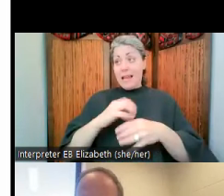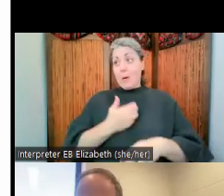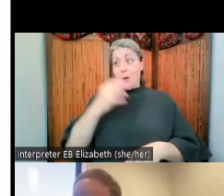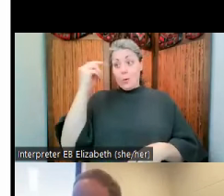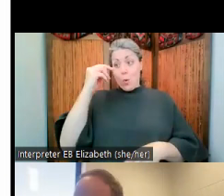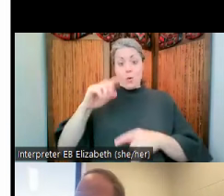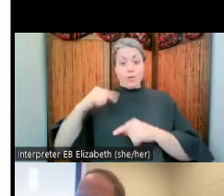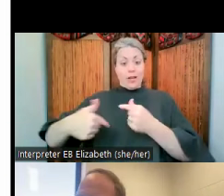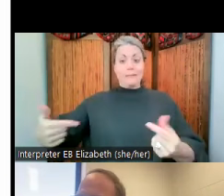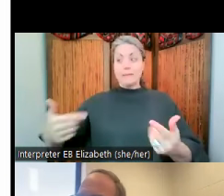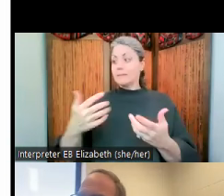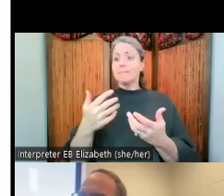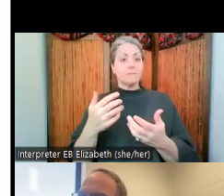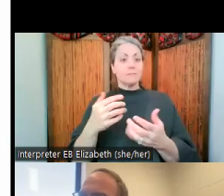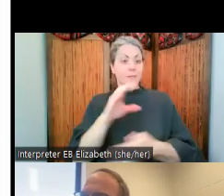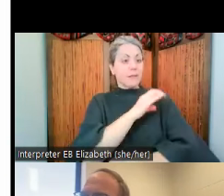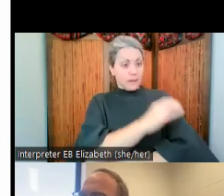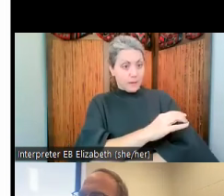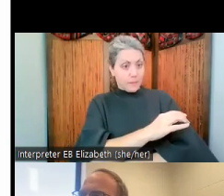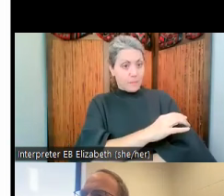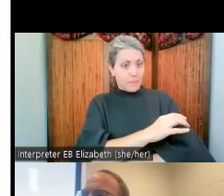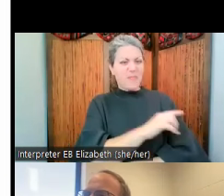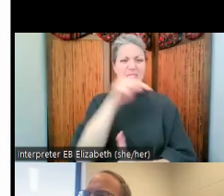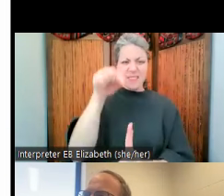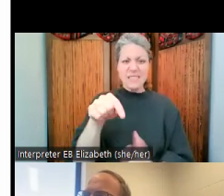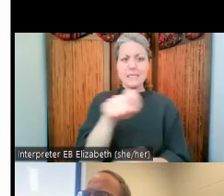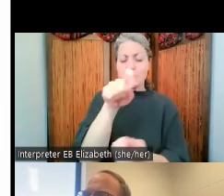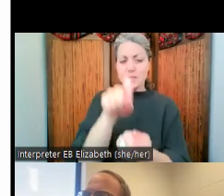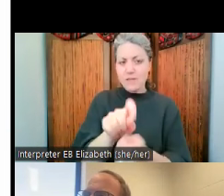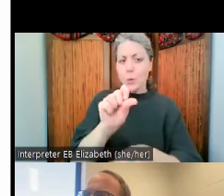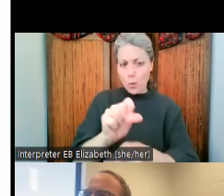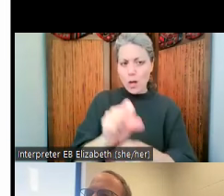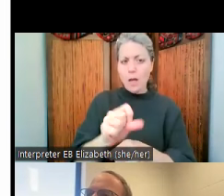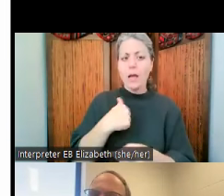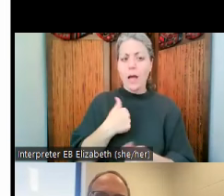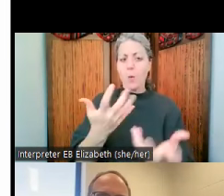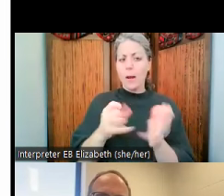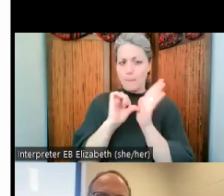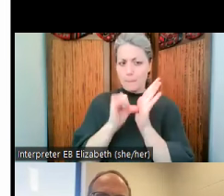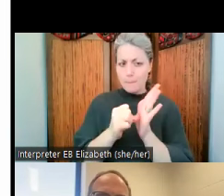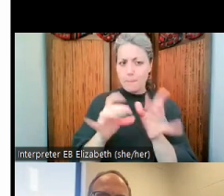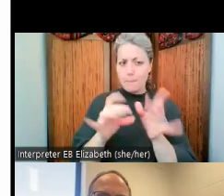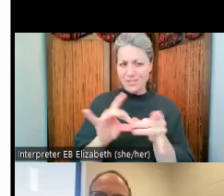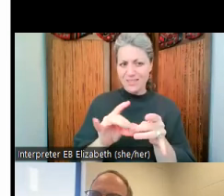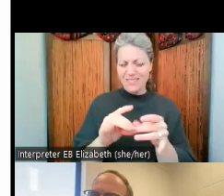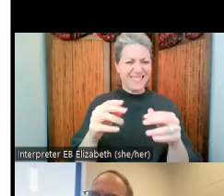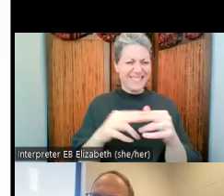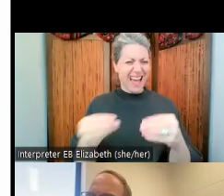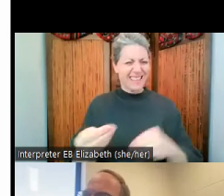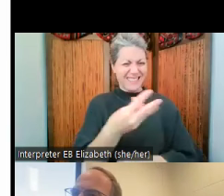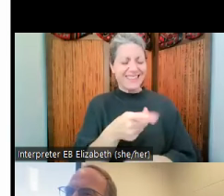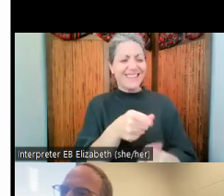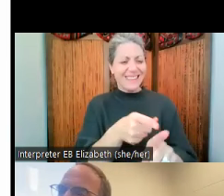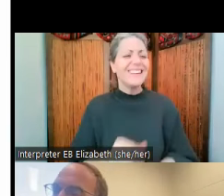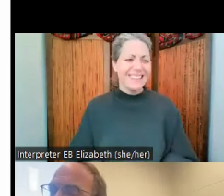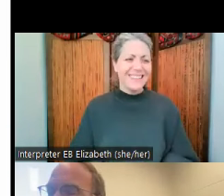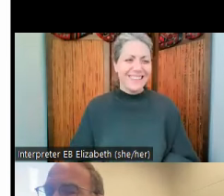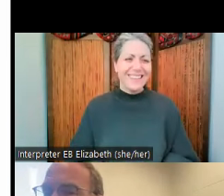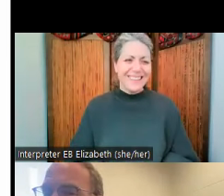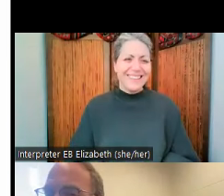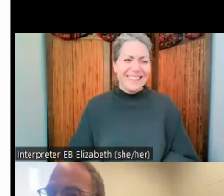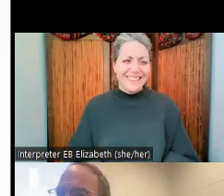clinic. However, the work here, I do want to advance my slide. There we go.